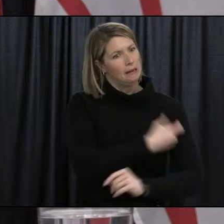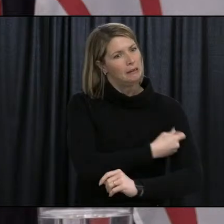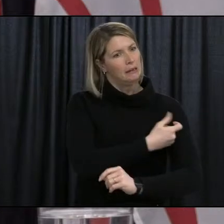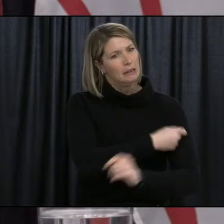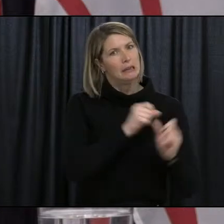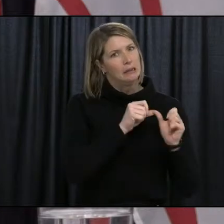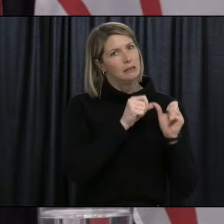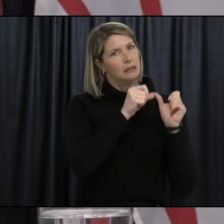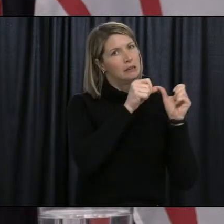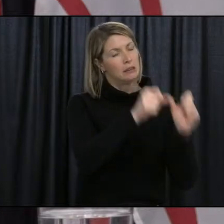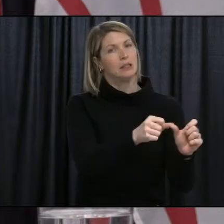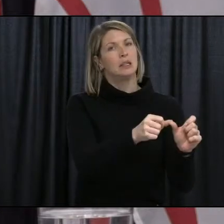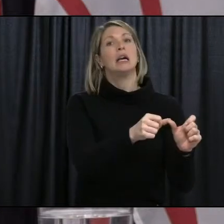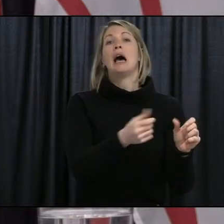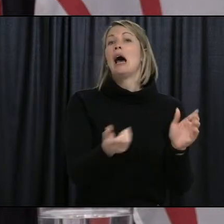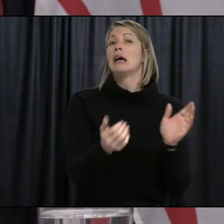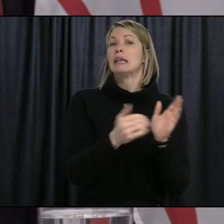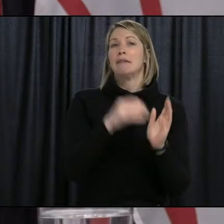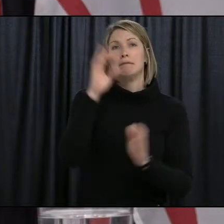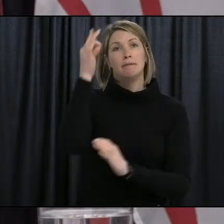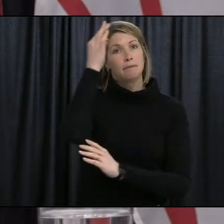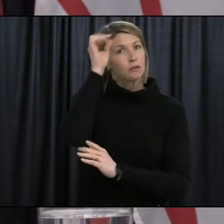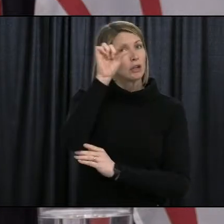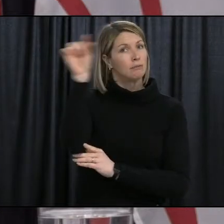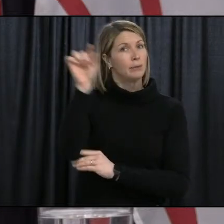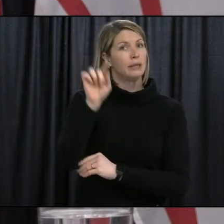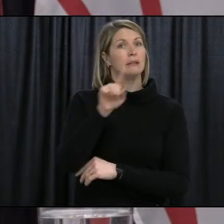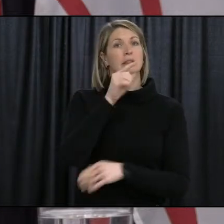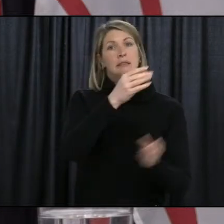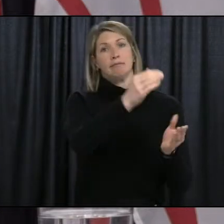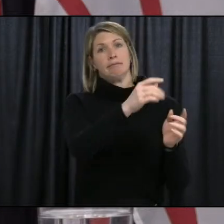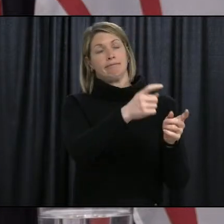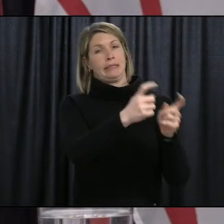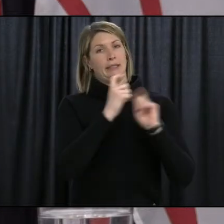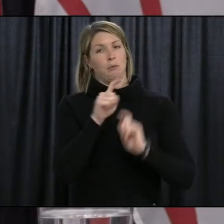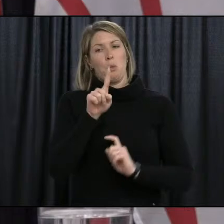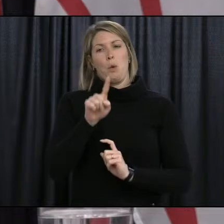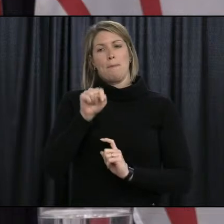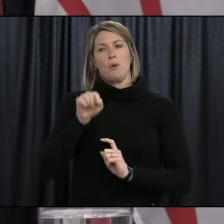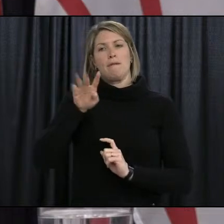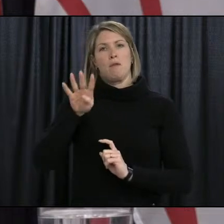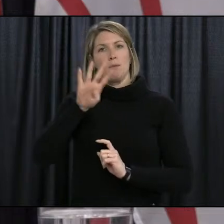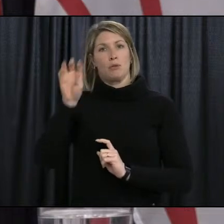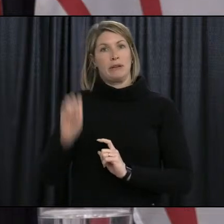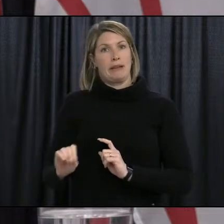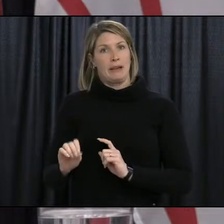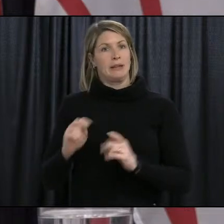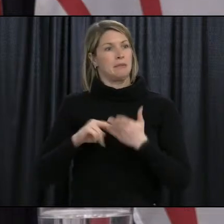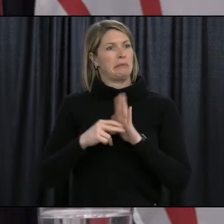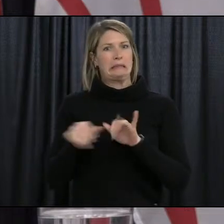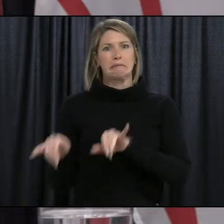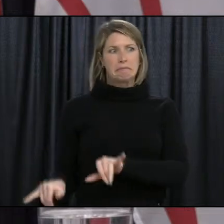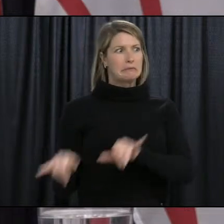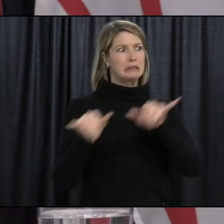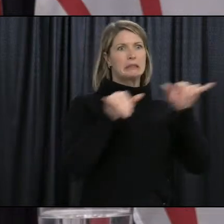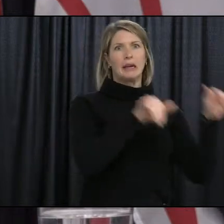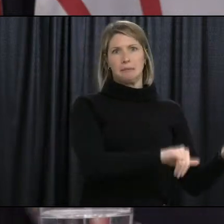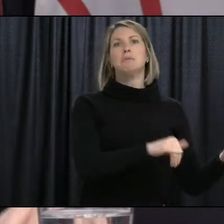per capita formula, so we have no reason to believe that it wouldn't be the same in Newfoundland and Labrador than the other provinces across the